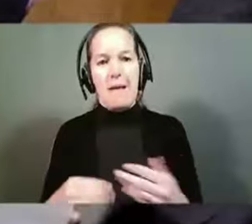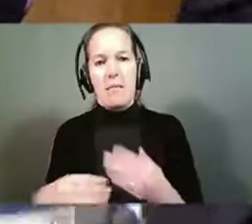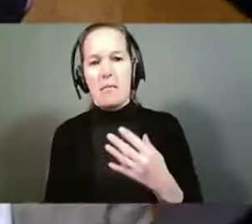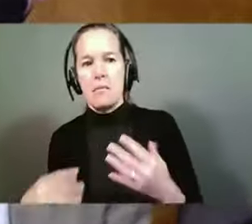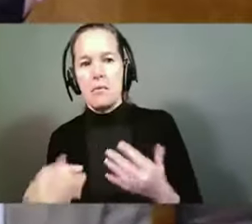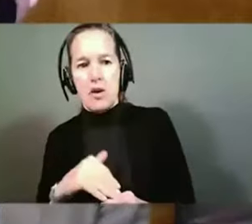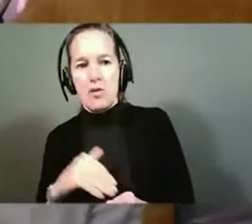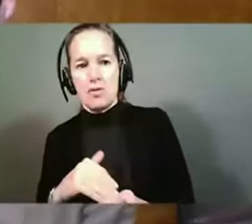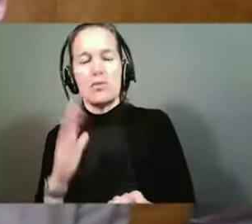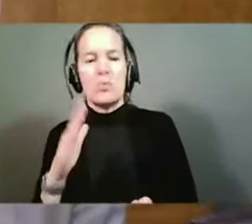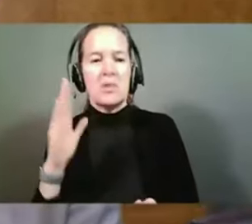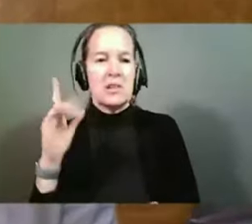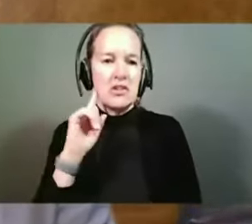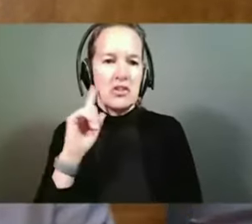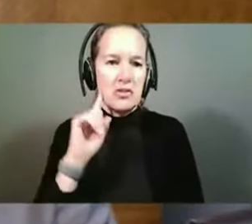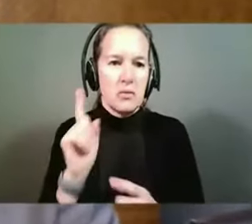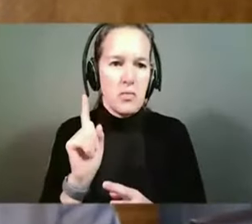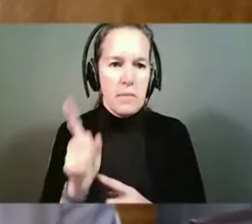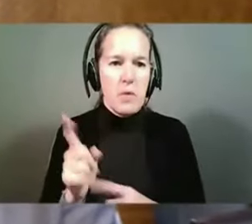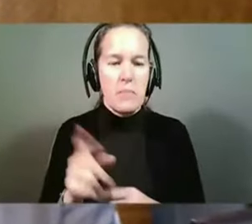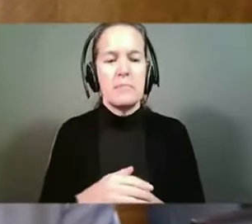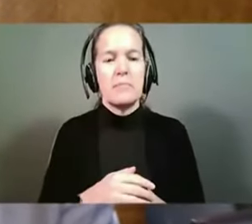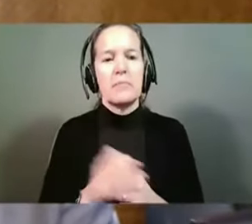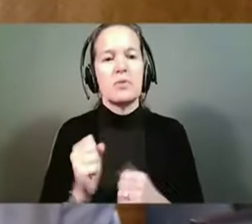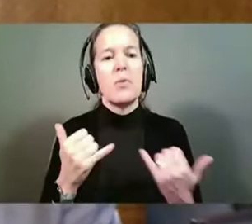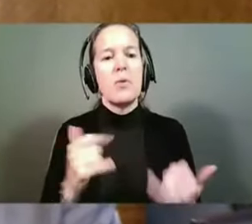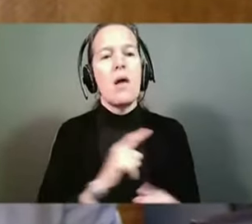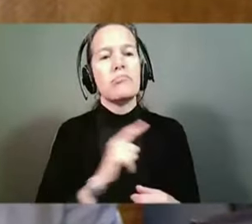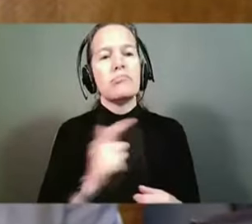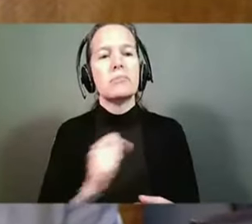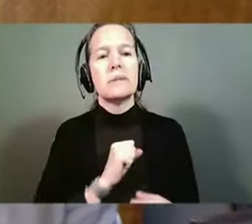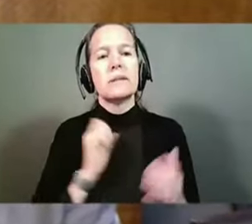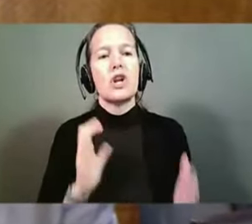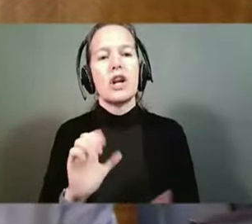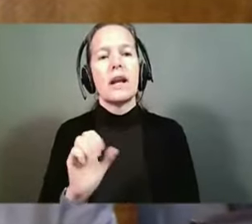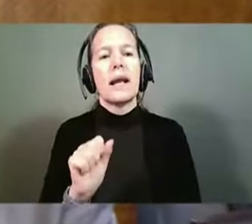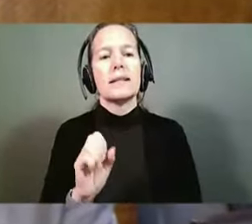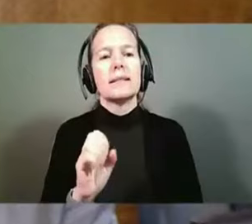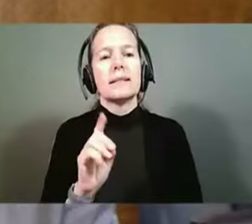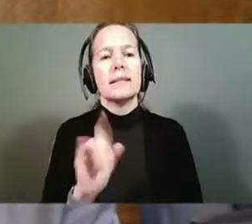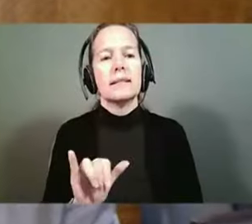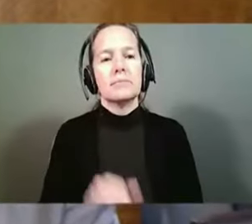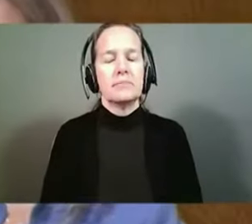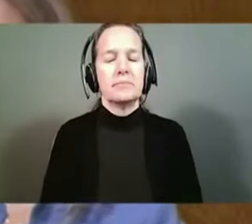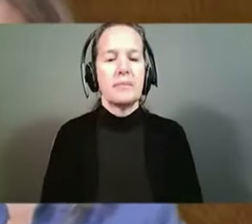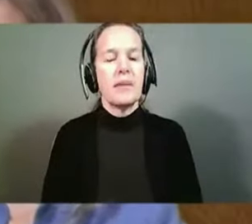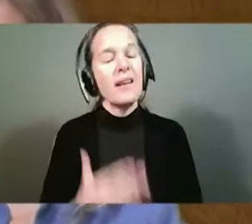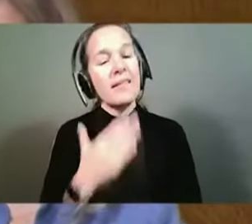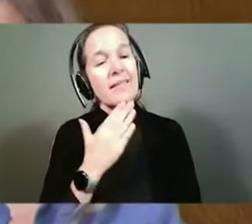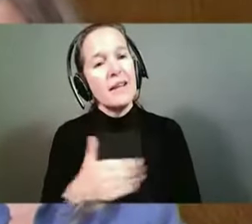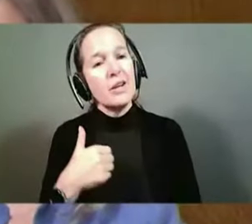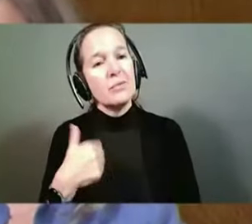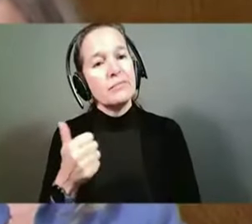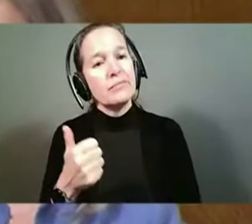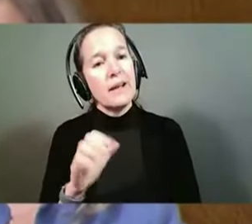from in a moment. And let me give the mic over to Senator Cassidy. Thank you, Chair Sanders. I'm